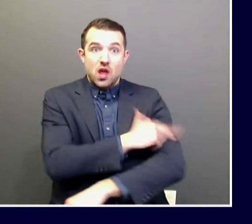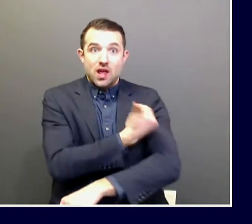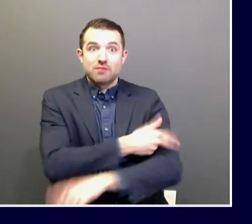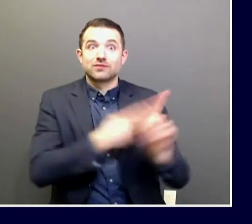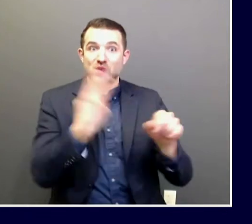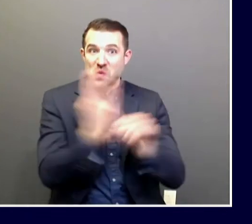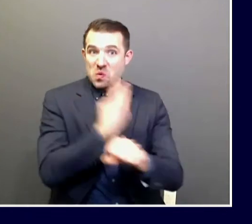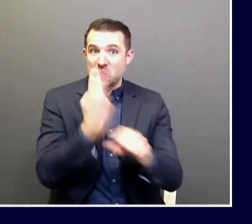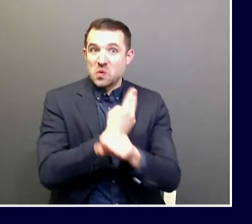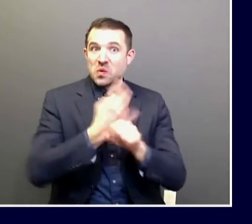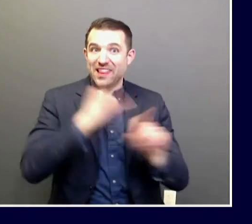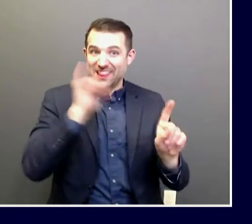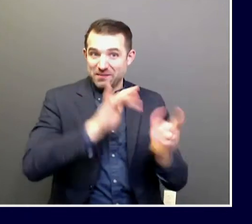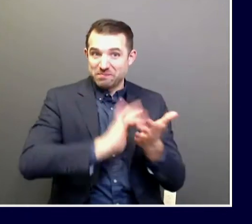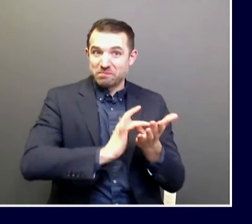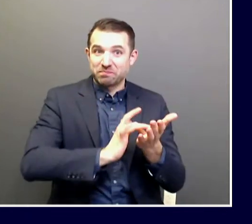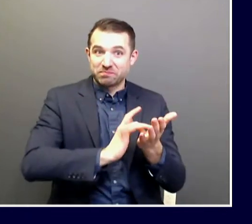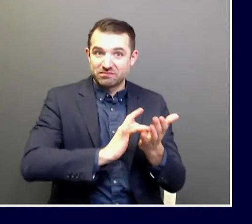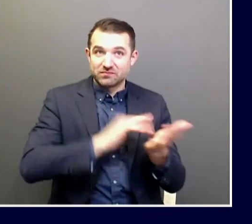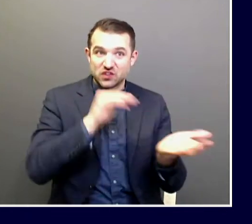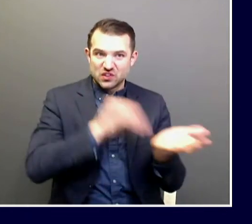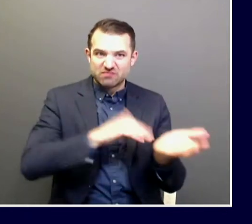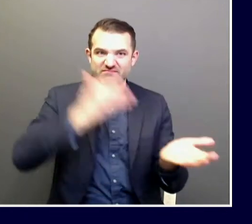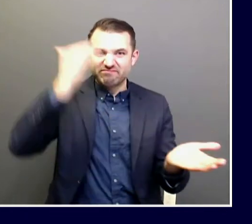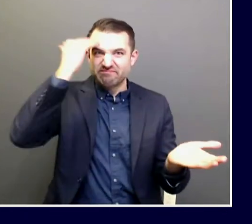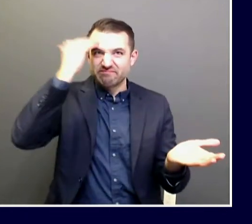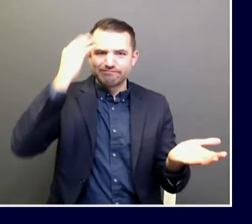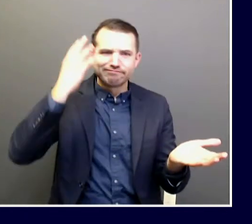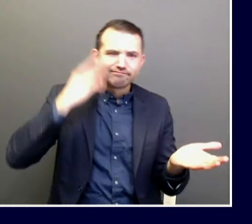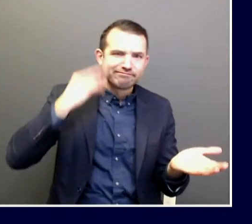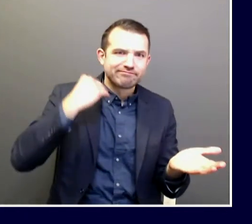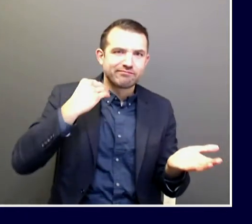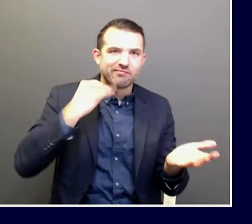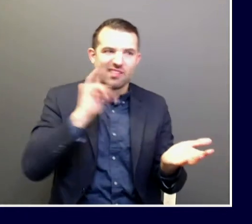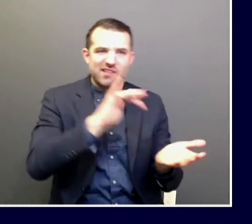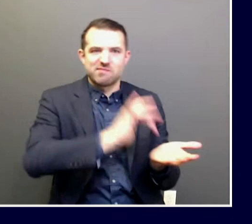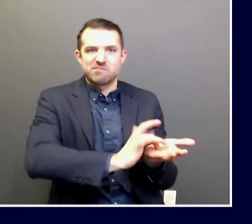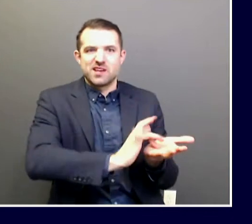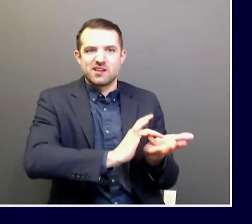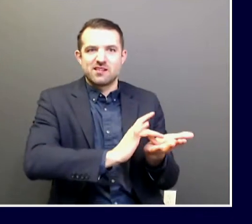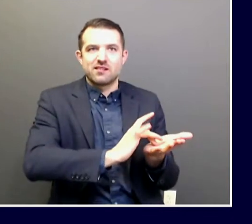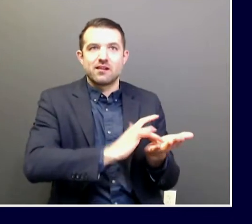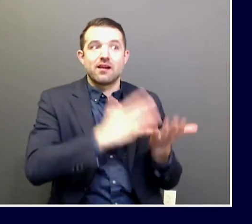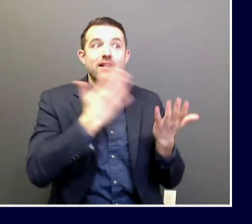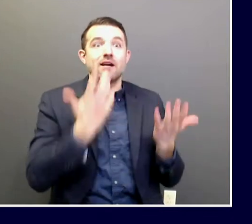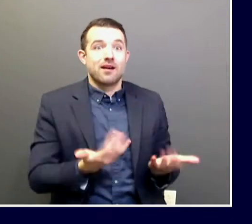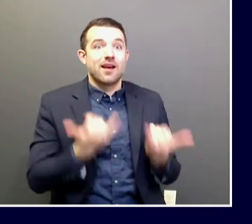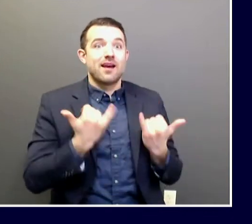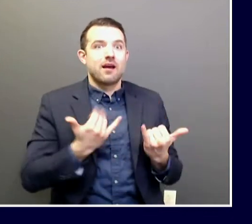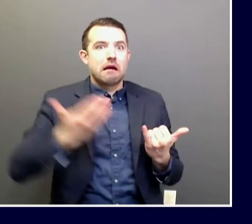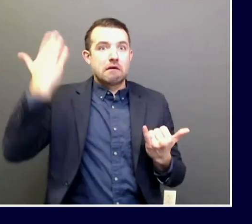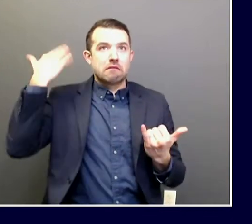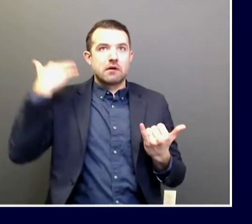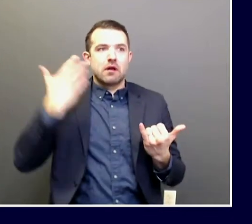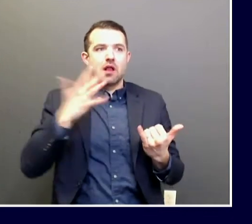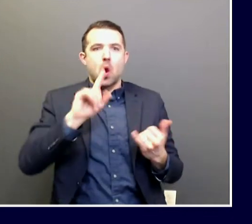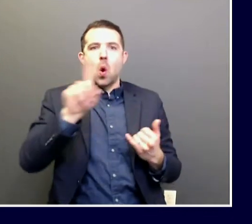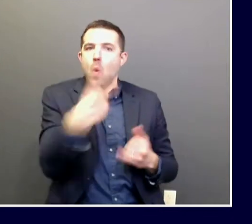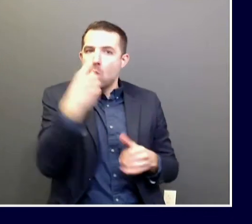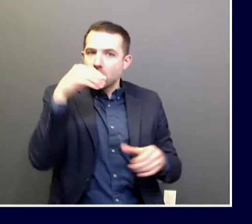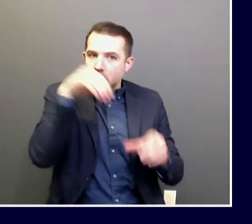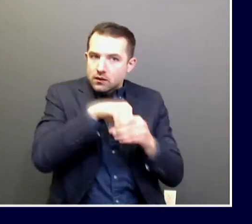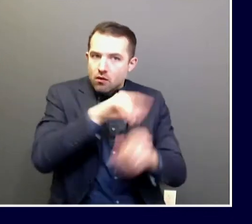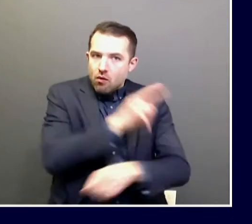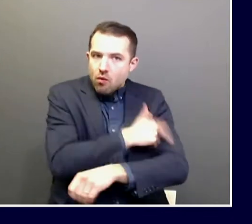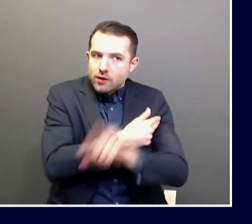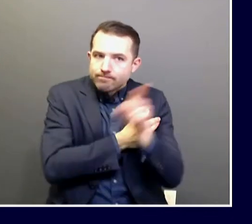are already familiar with it. This is a big step forward for our state, for our country. Maine CDC